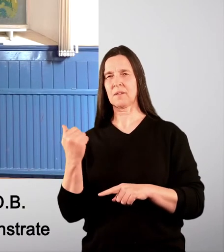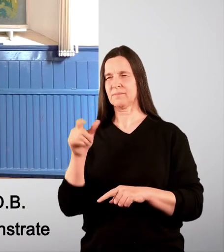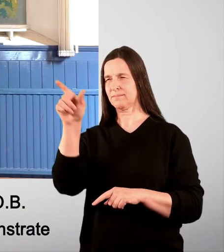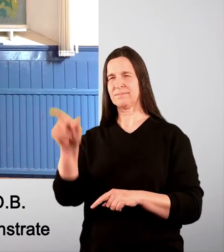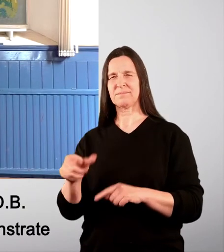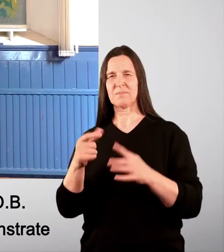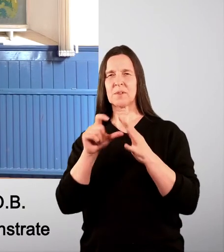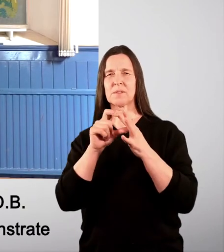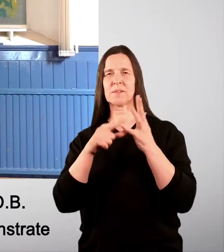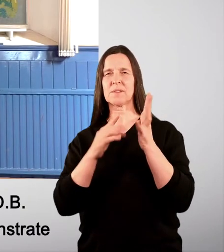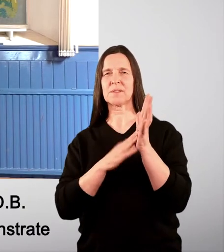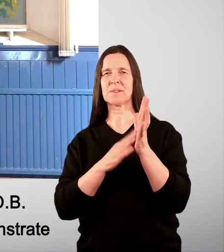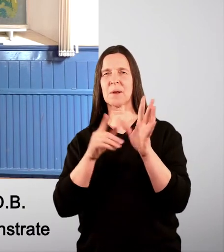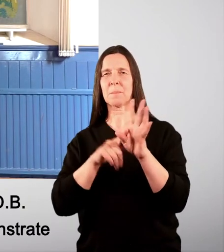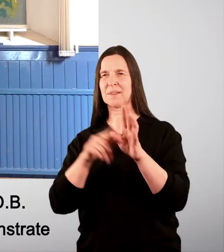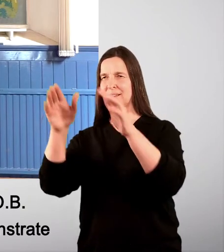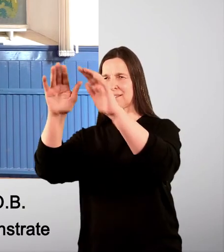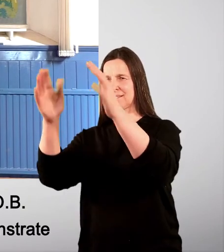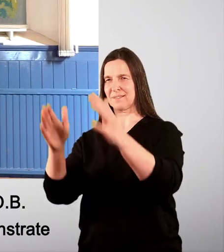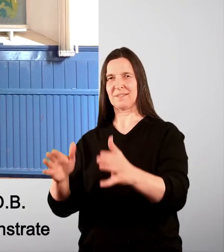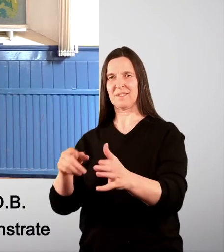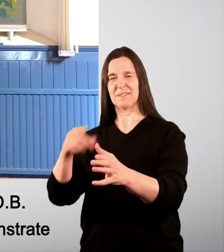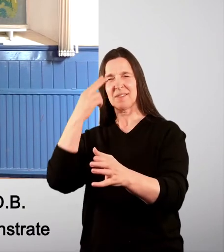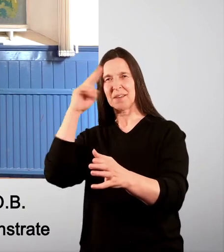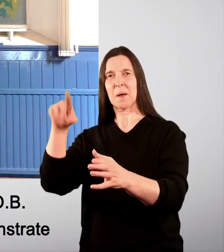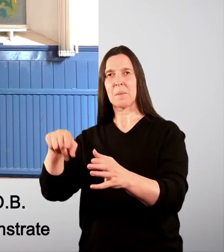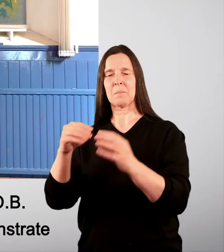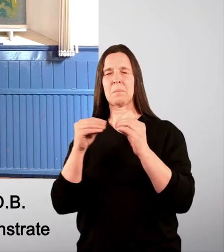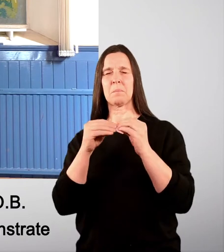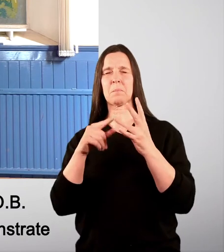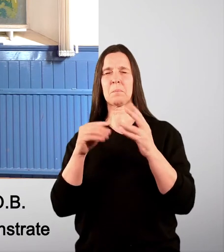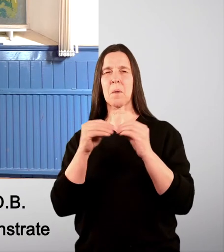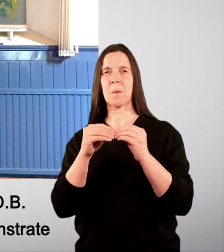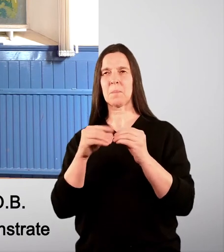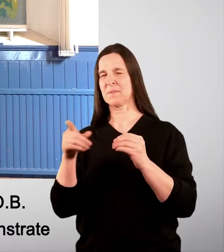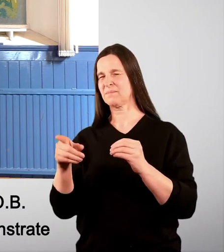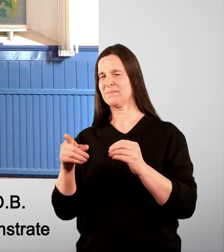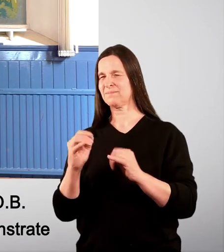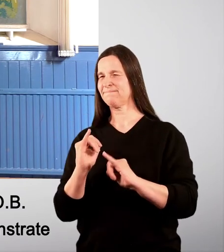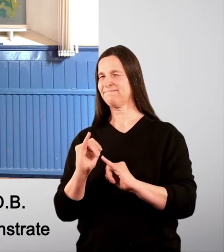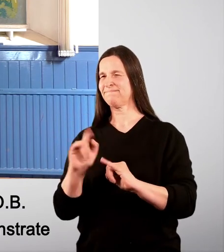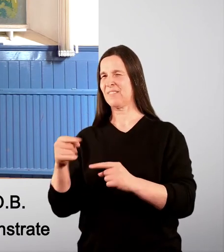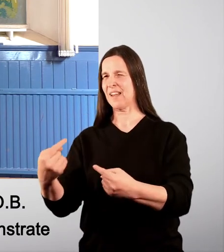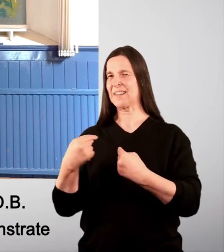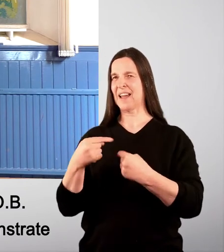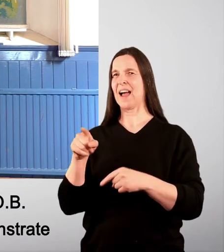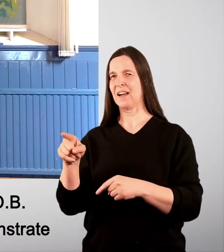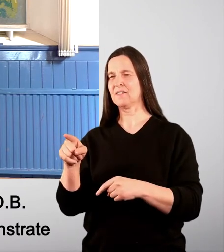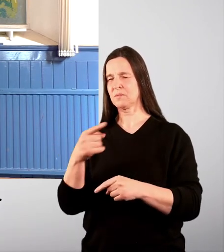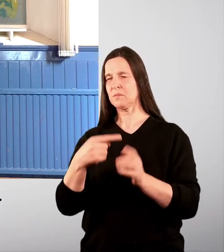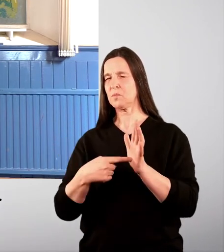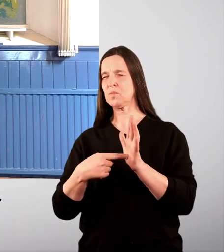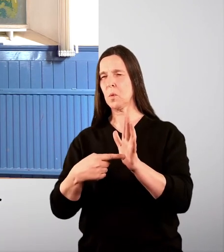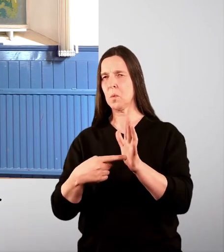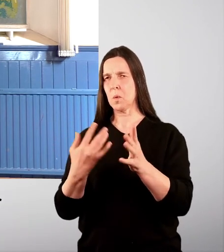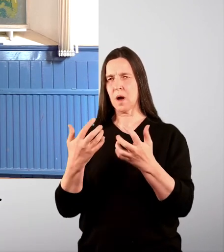Let me introduce you to the BOB here. BOB is B-O-B, body opponent bag. And we use BOB to demonstrate